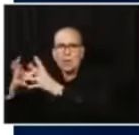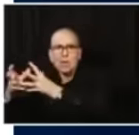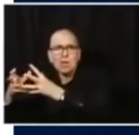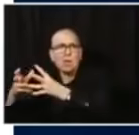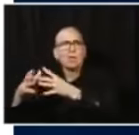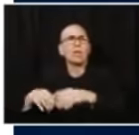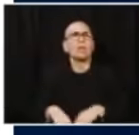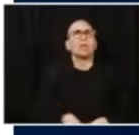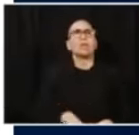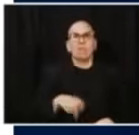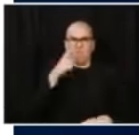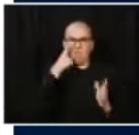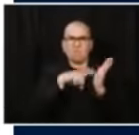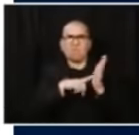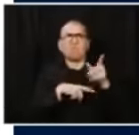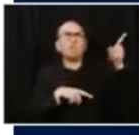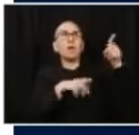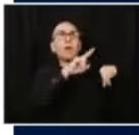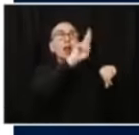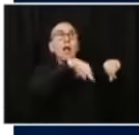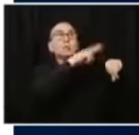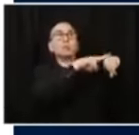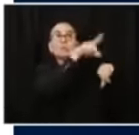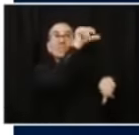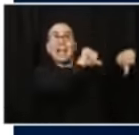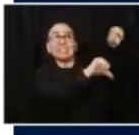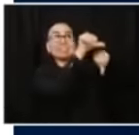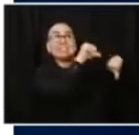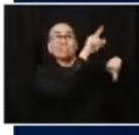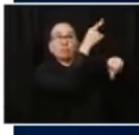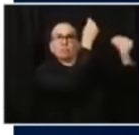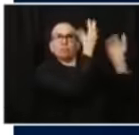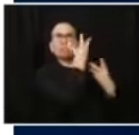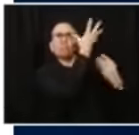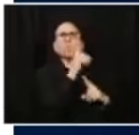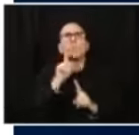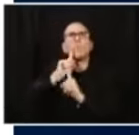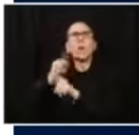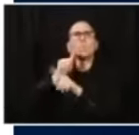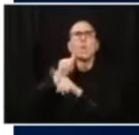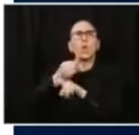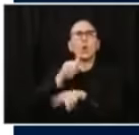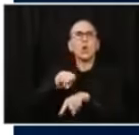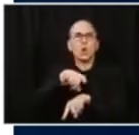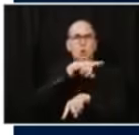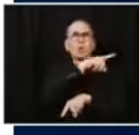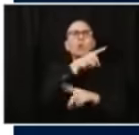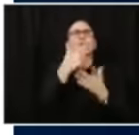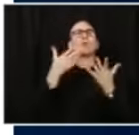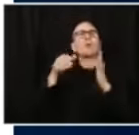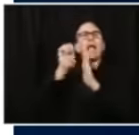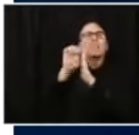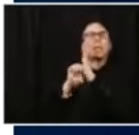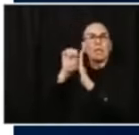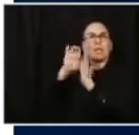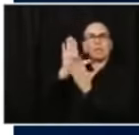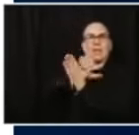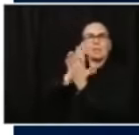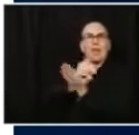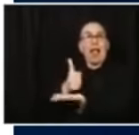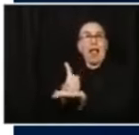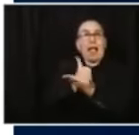of Science released a report that gave us an ethical framework for decision making. And with that guidance in mind,